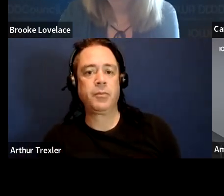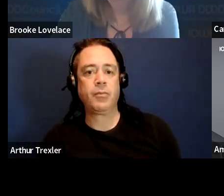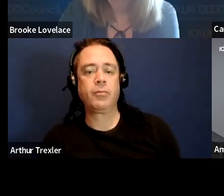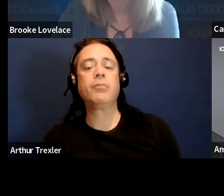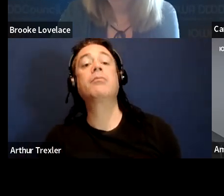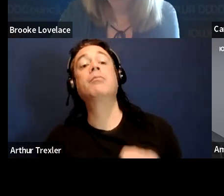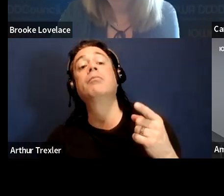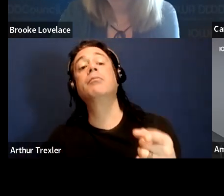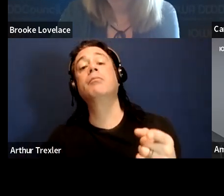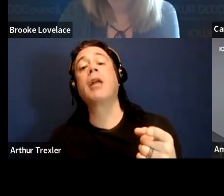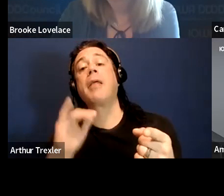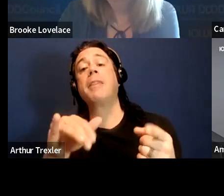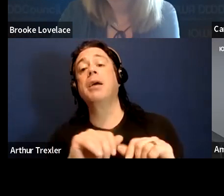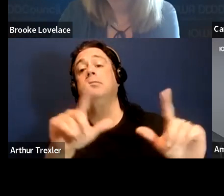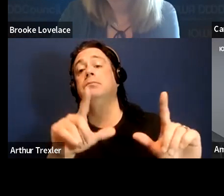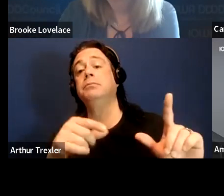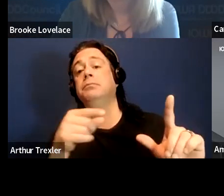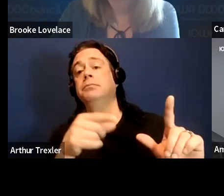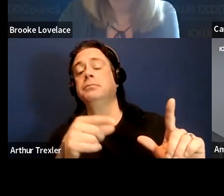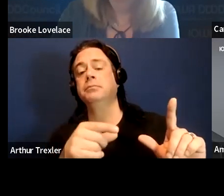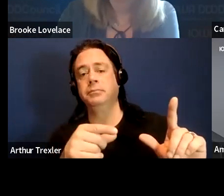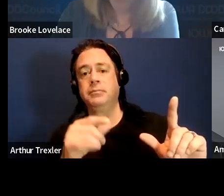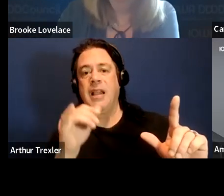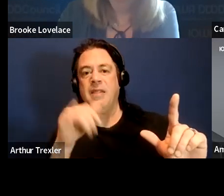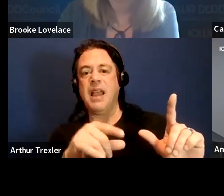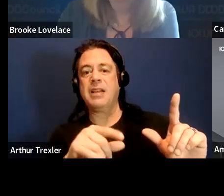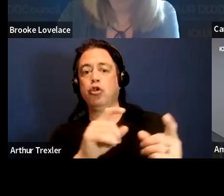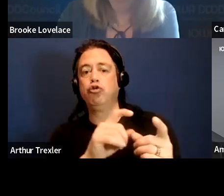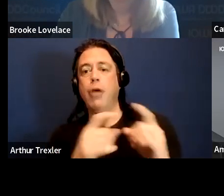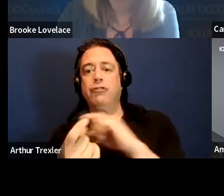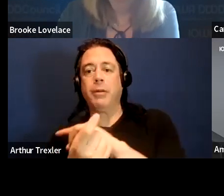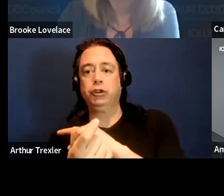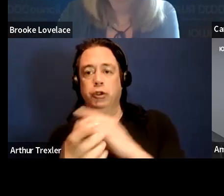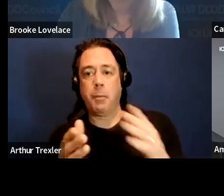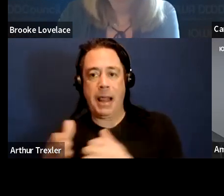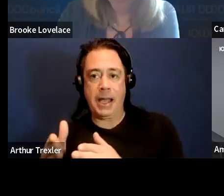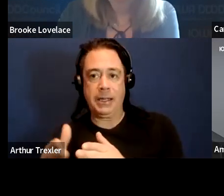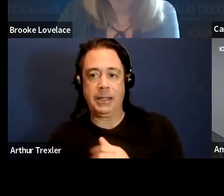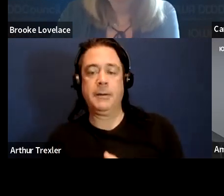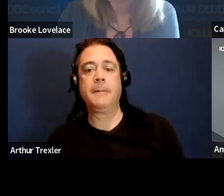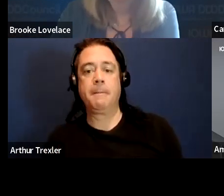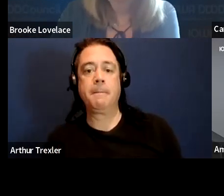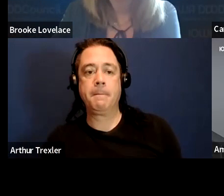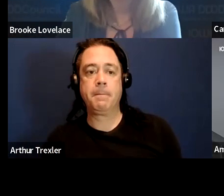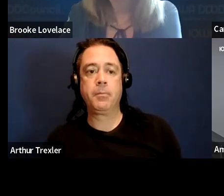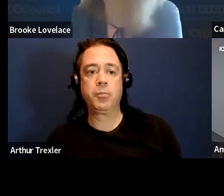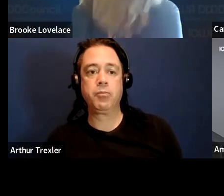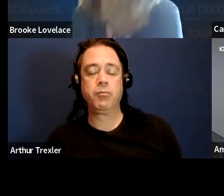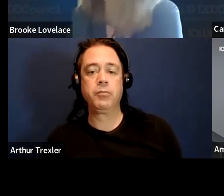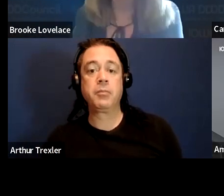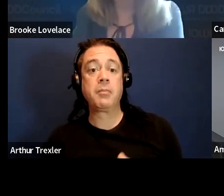On this slide, I have a picture of our transformation plan. And what